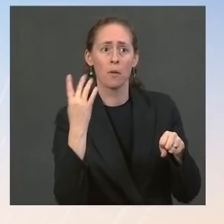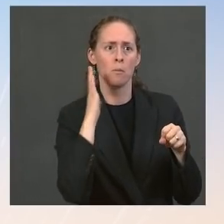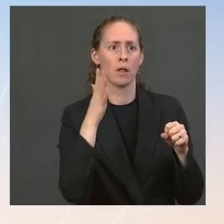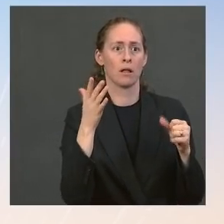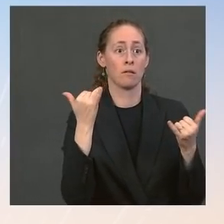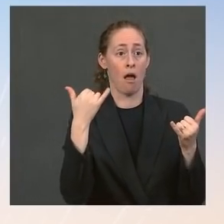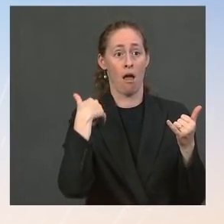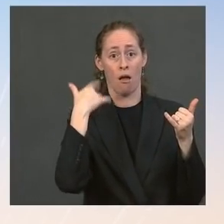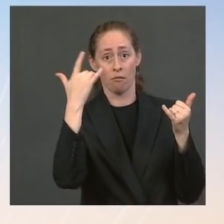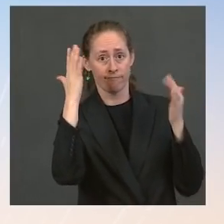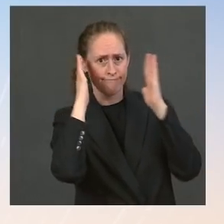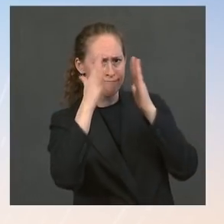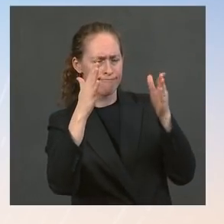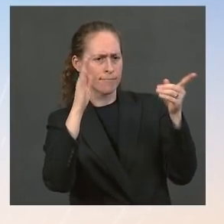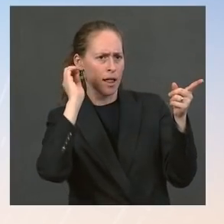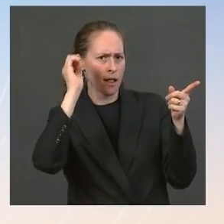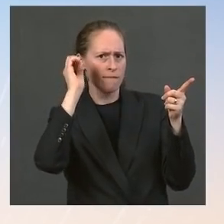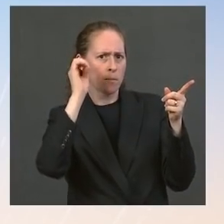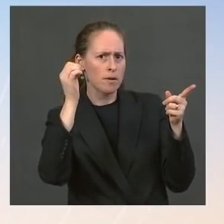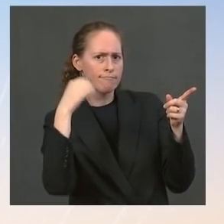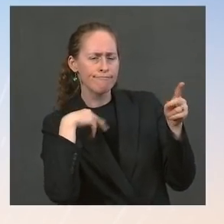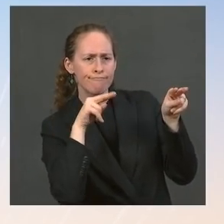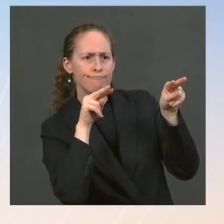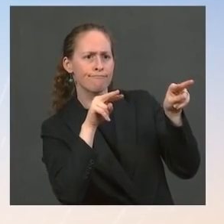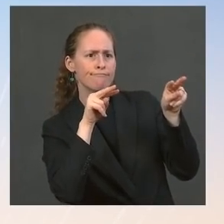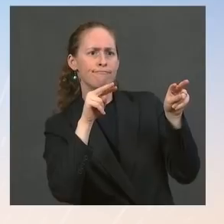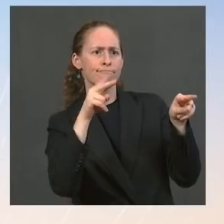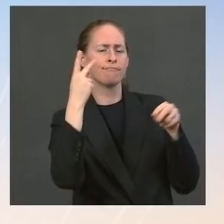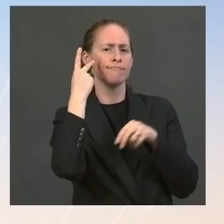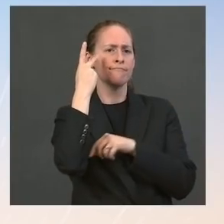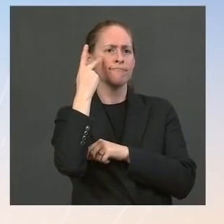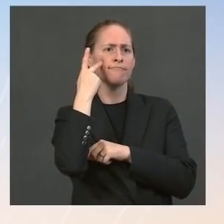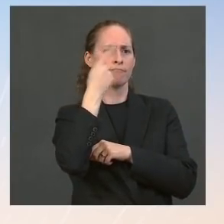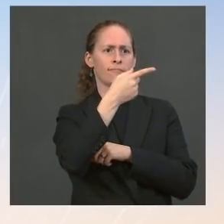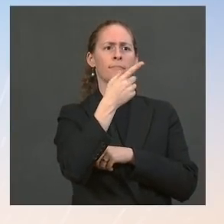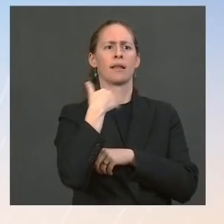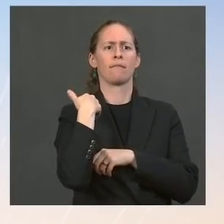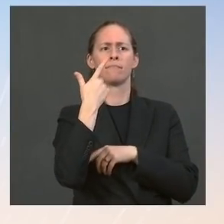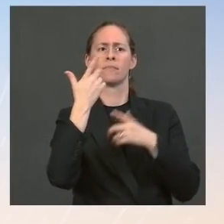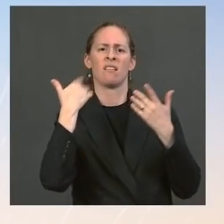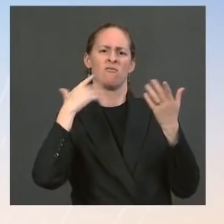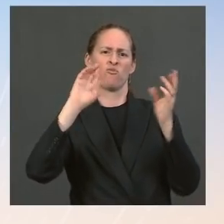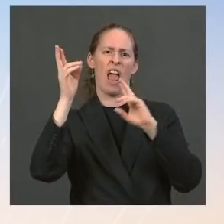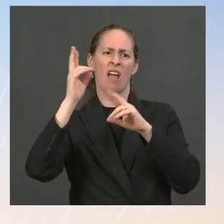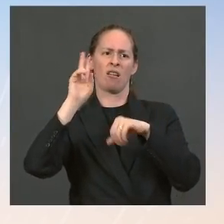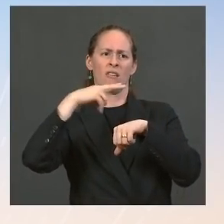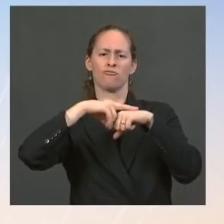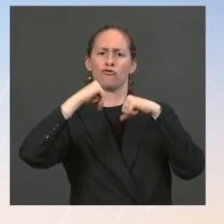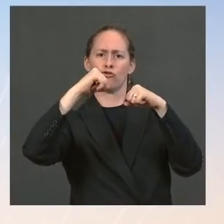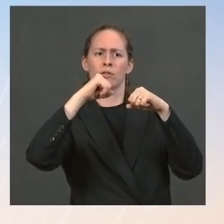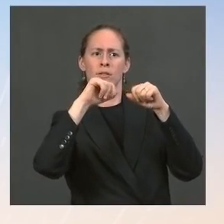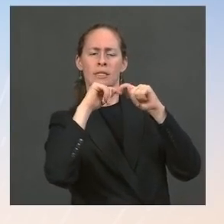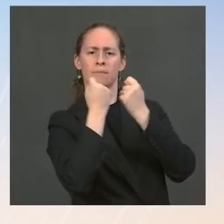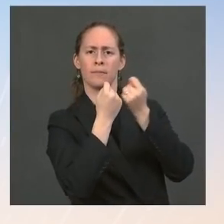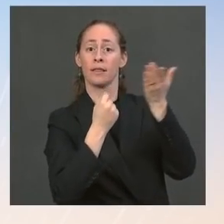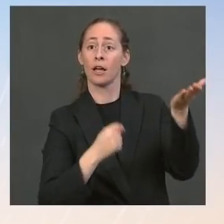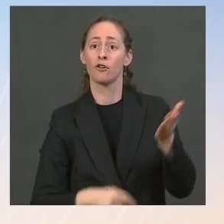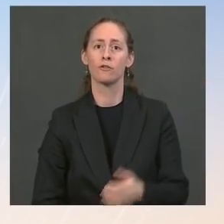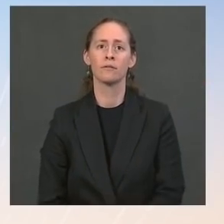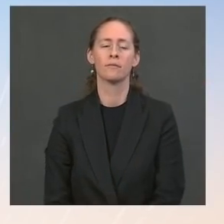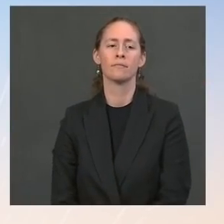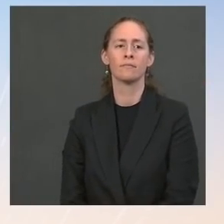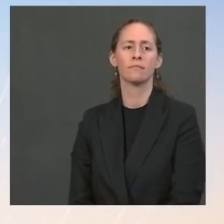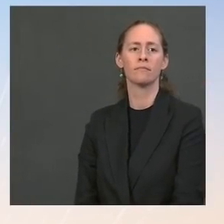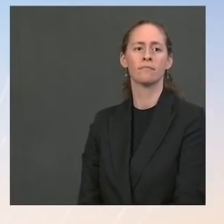Ethiopia, and obviously by having a strong national security team that can convey this on his behalf when he cannot. Go ahead. Thanks, Jen. Go ahead. I'll come back to you